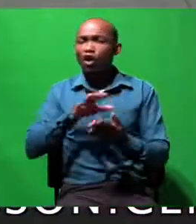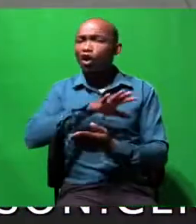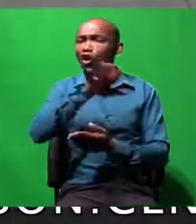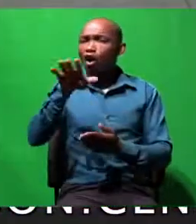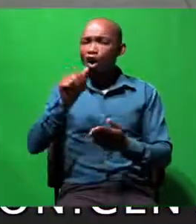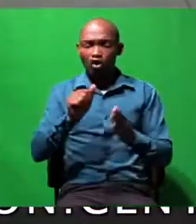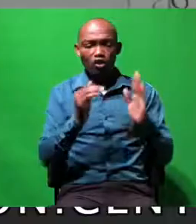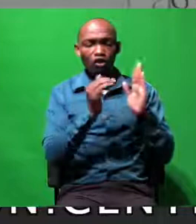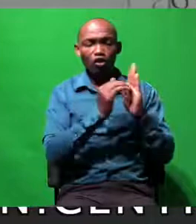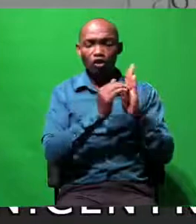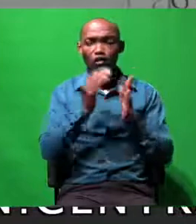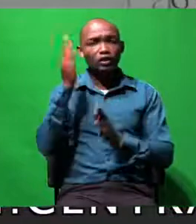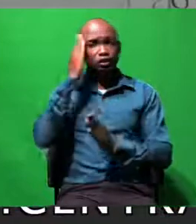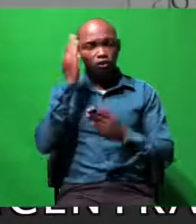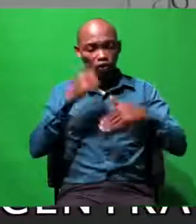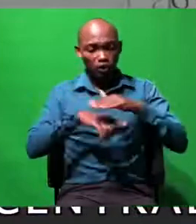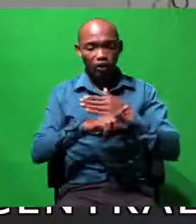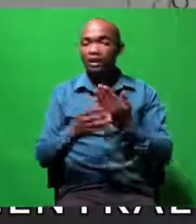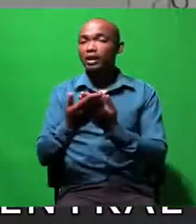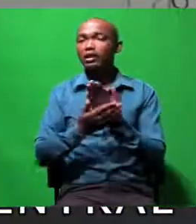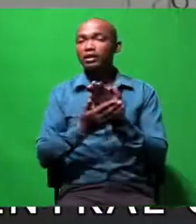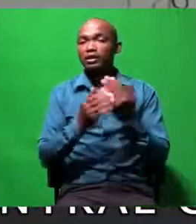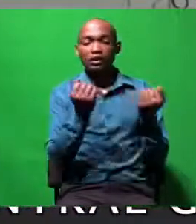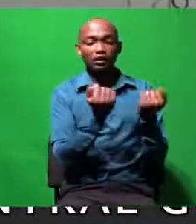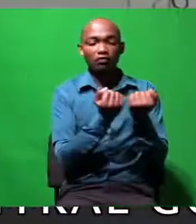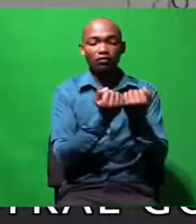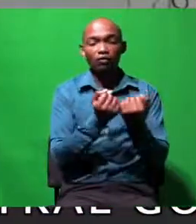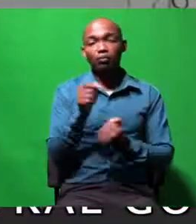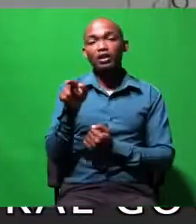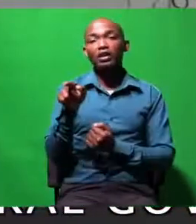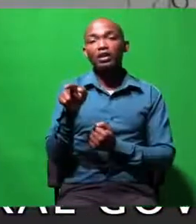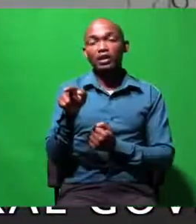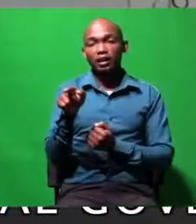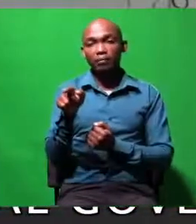that, any law in the country is formulated